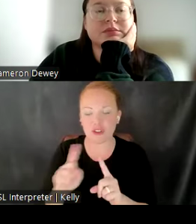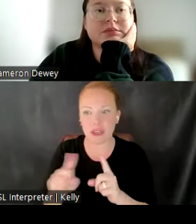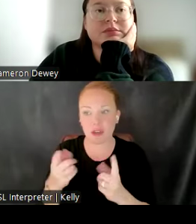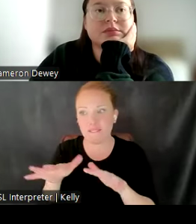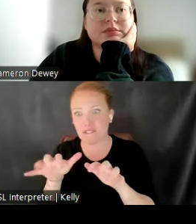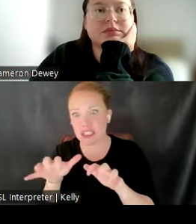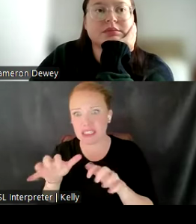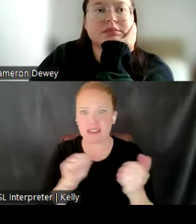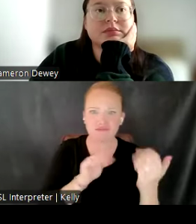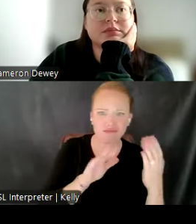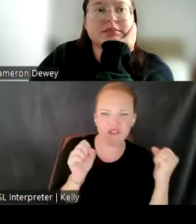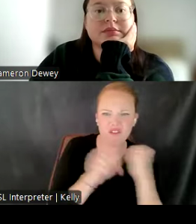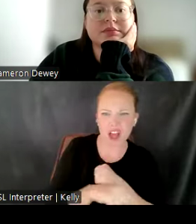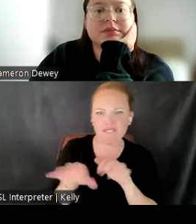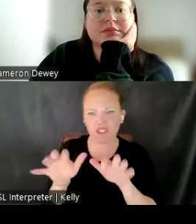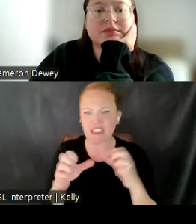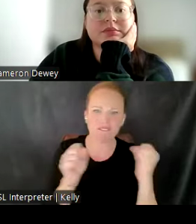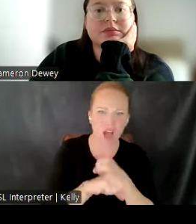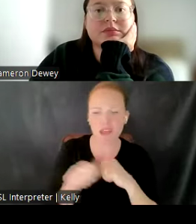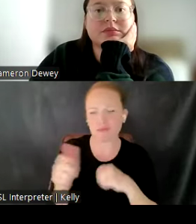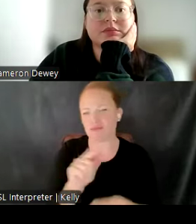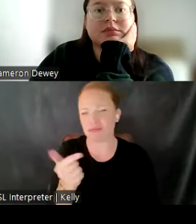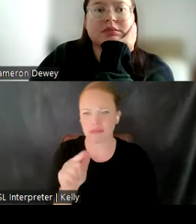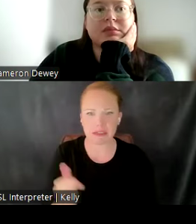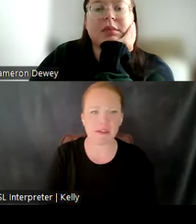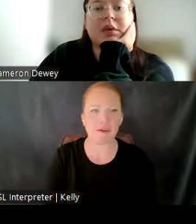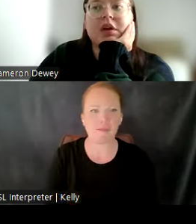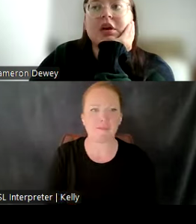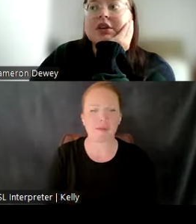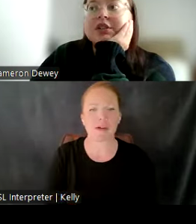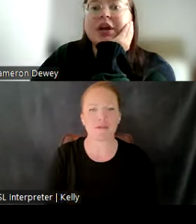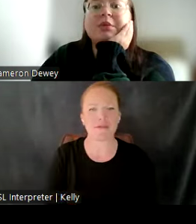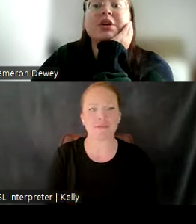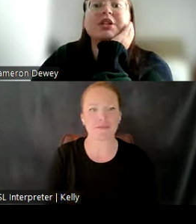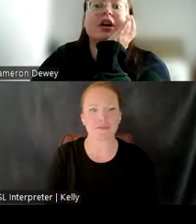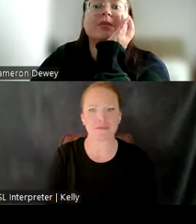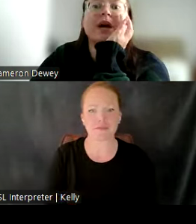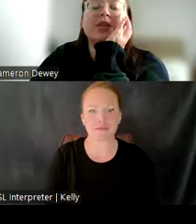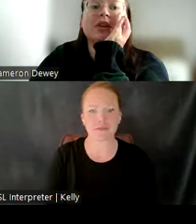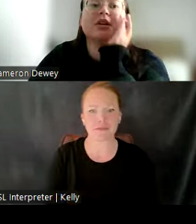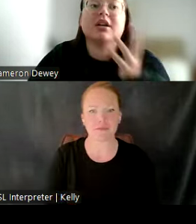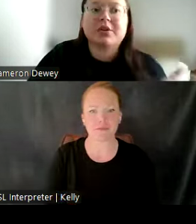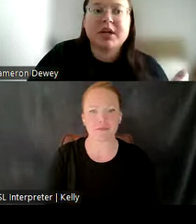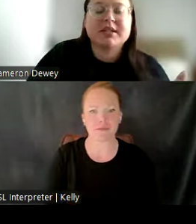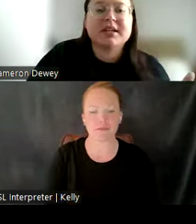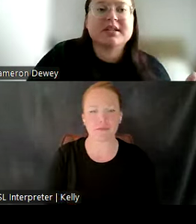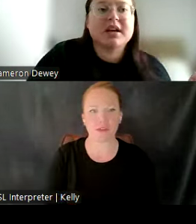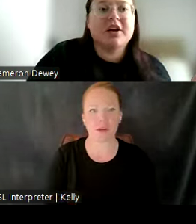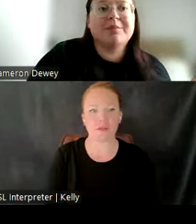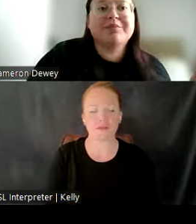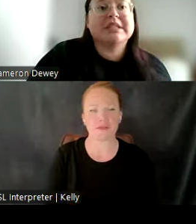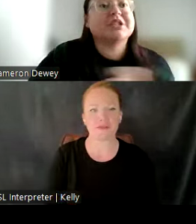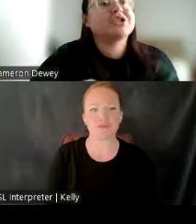participating. So now I'm going to talk about the